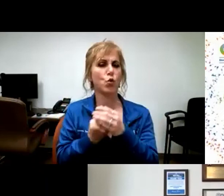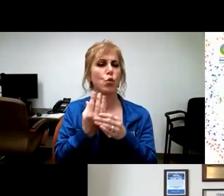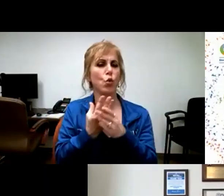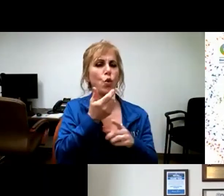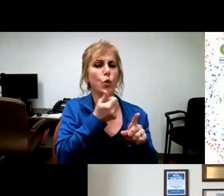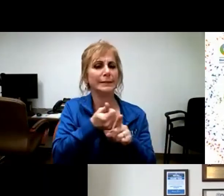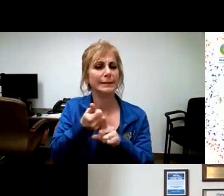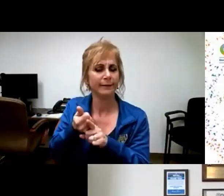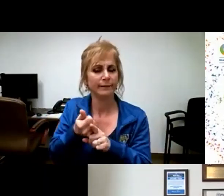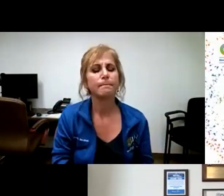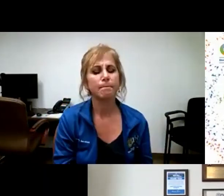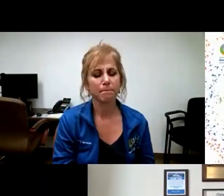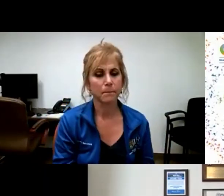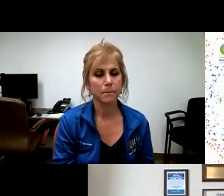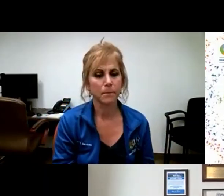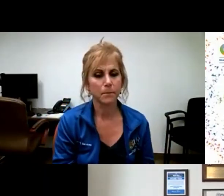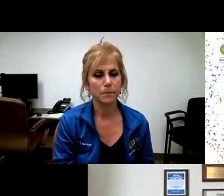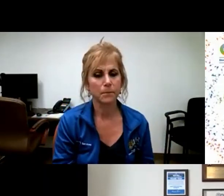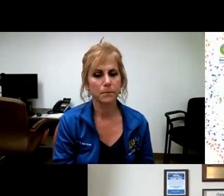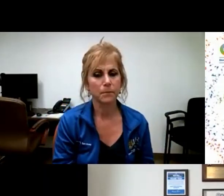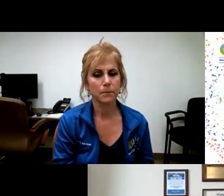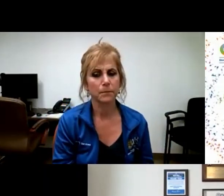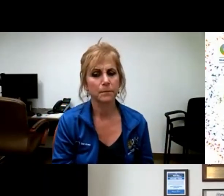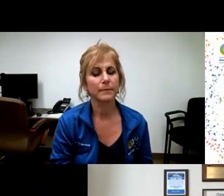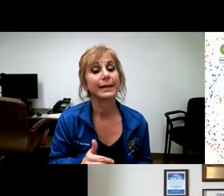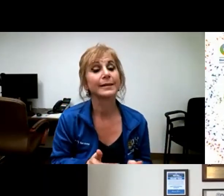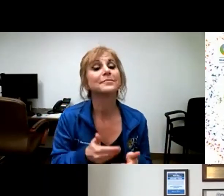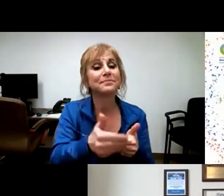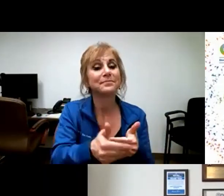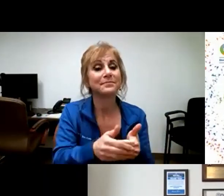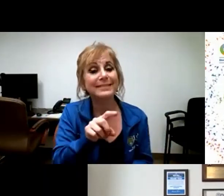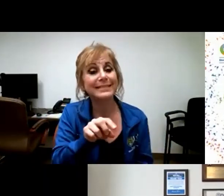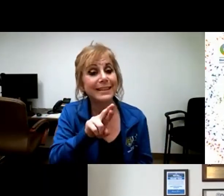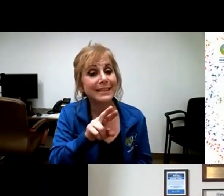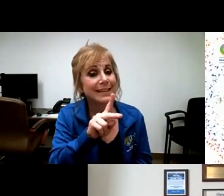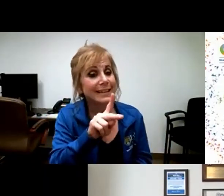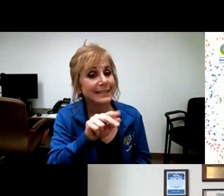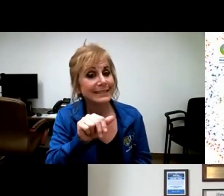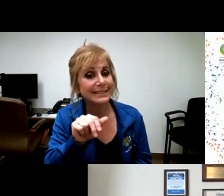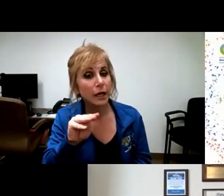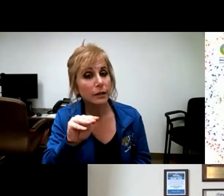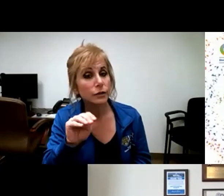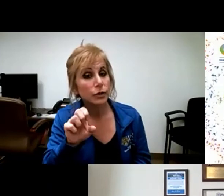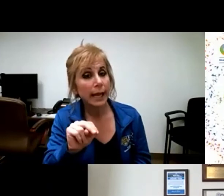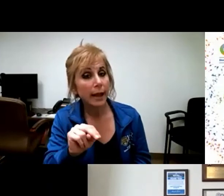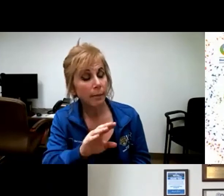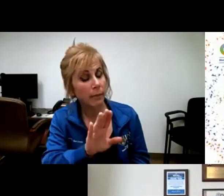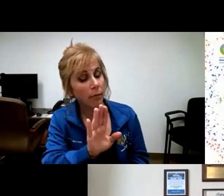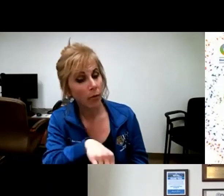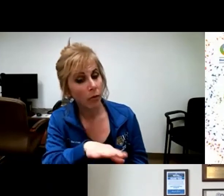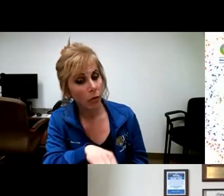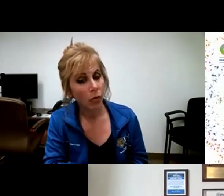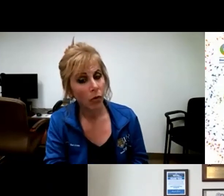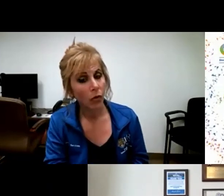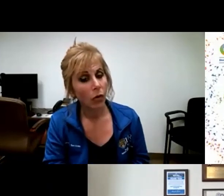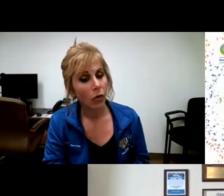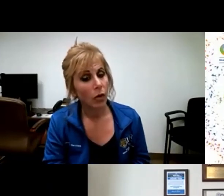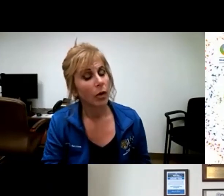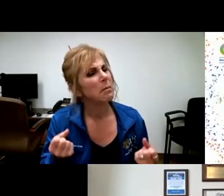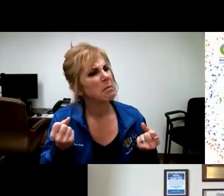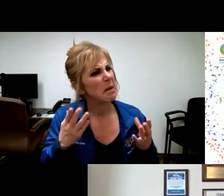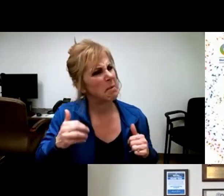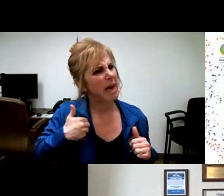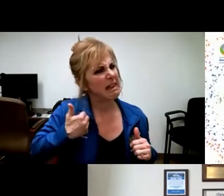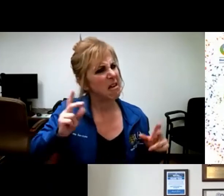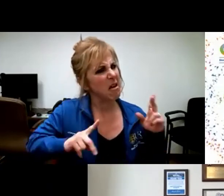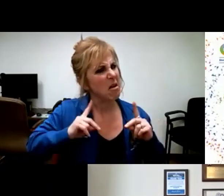We have a question for Dr. Kamen. Dr. Kamen, do you find that the relocation of young people away from the